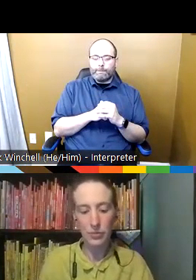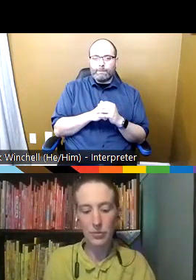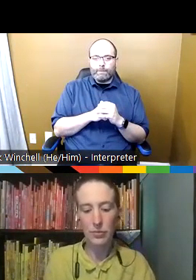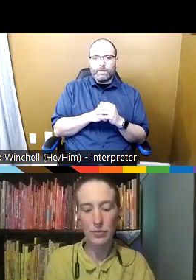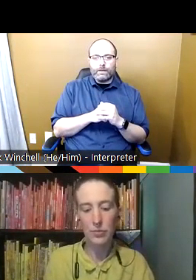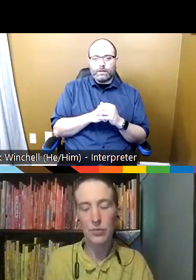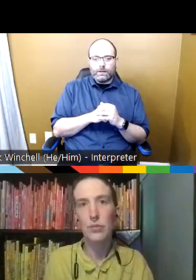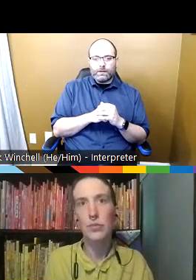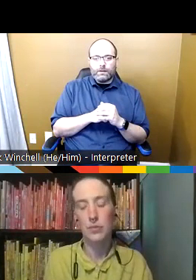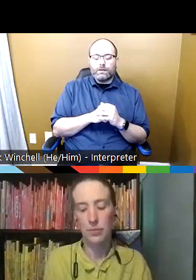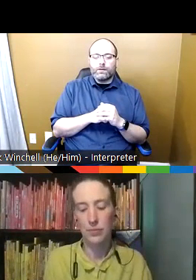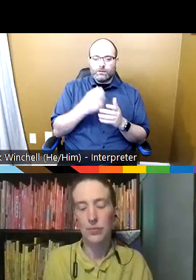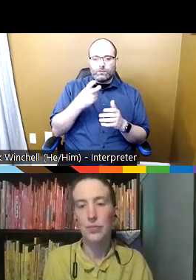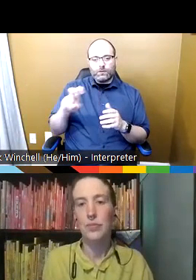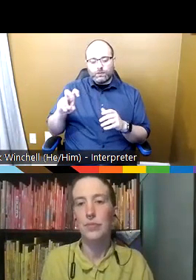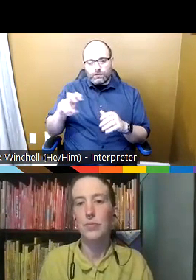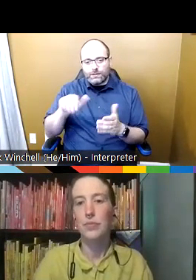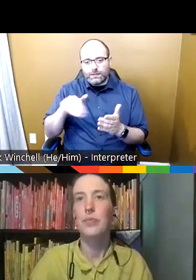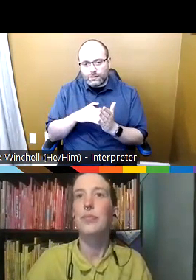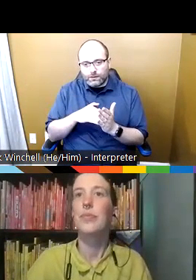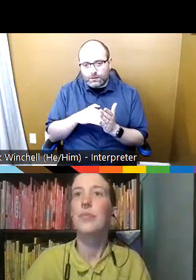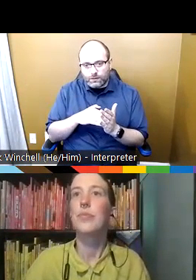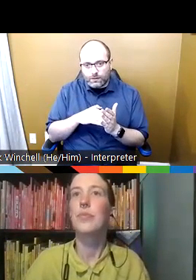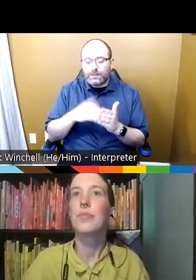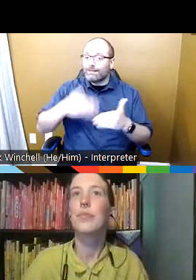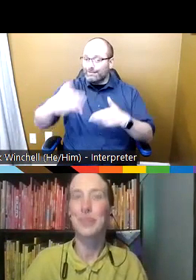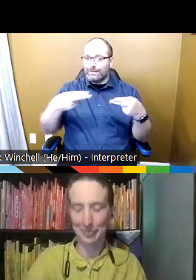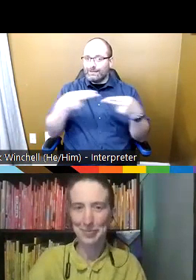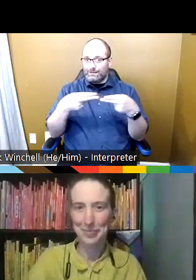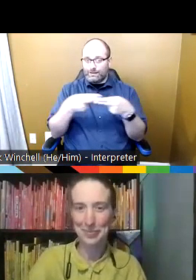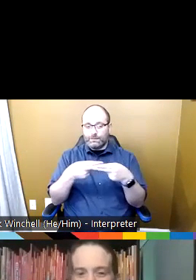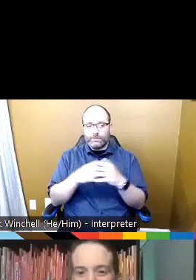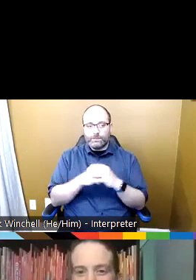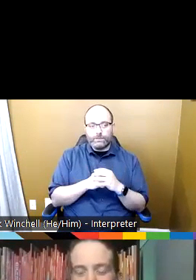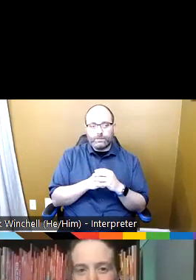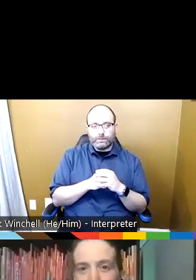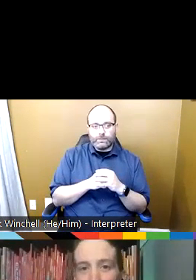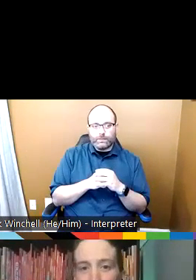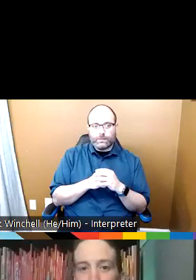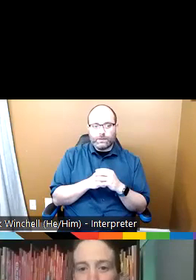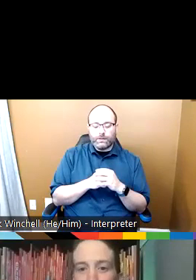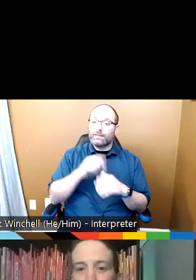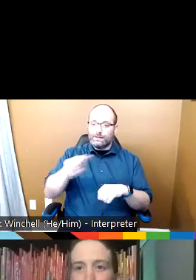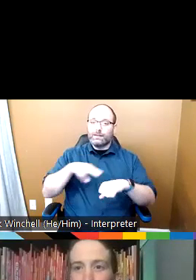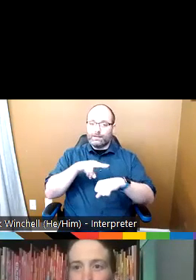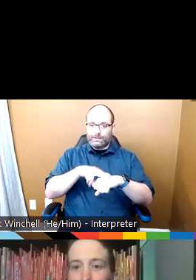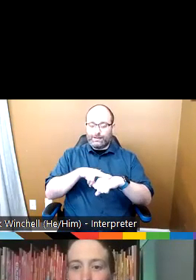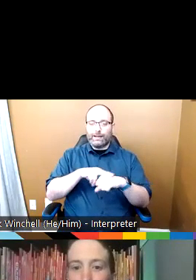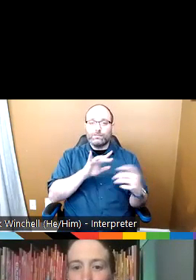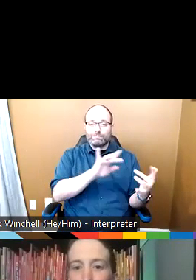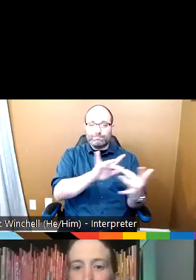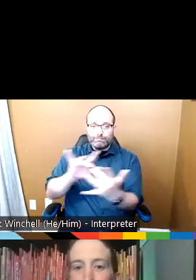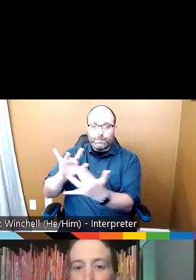Technology Transfer Center stands. Next slide, please. This is a national network, as